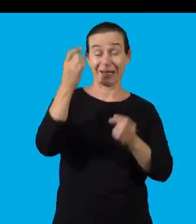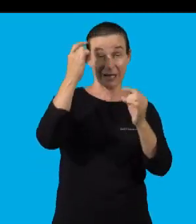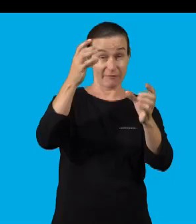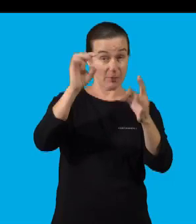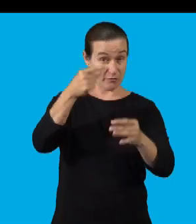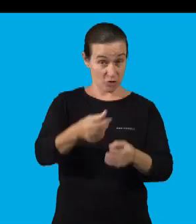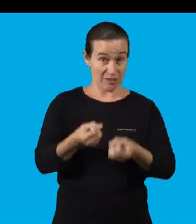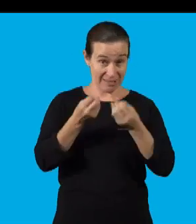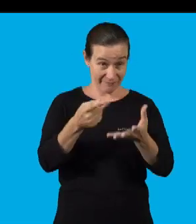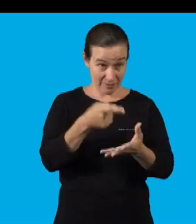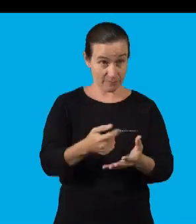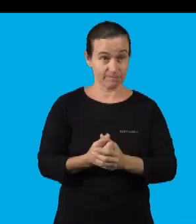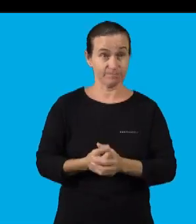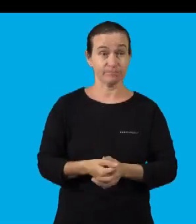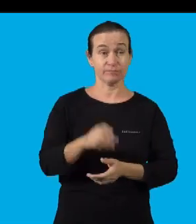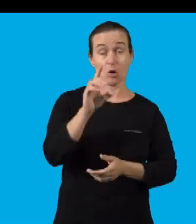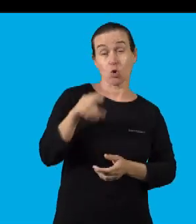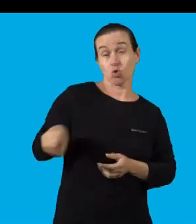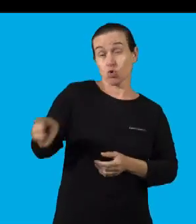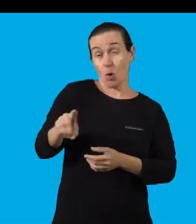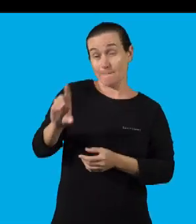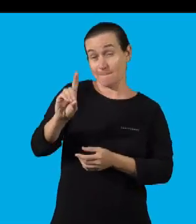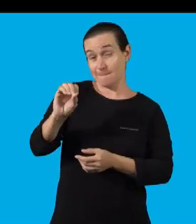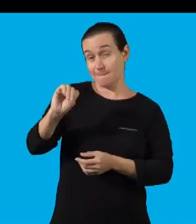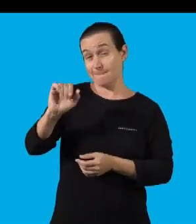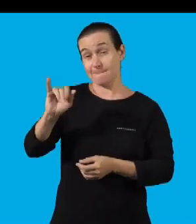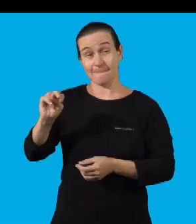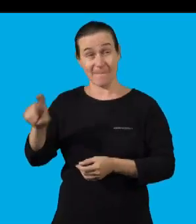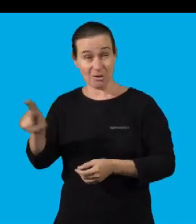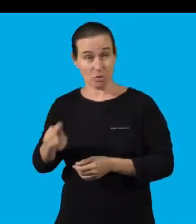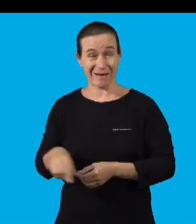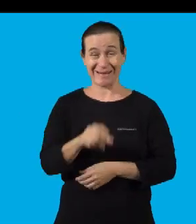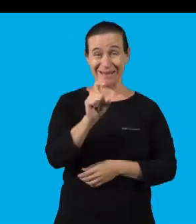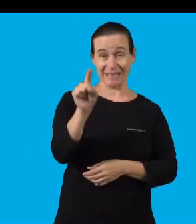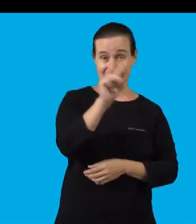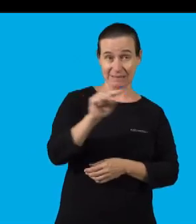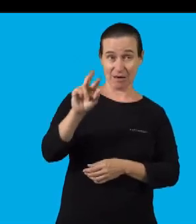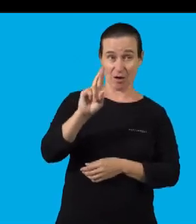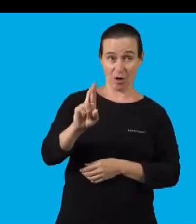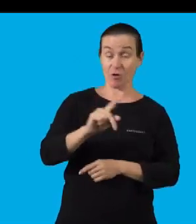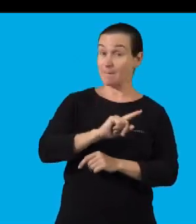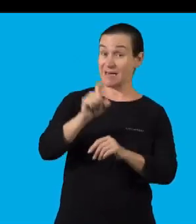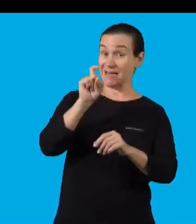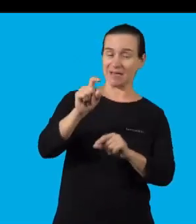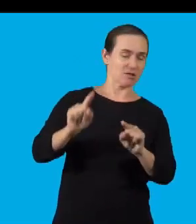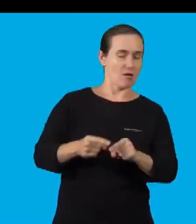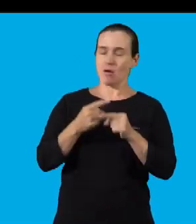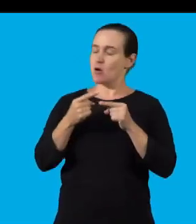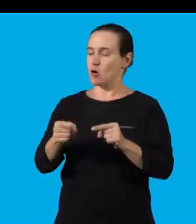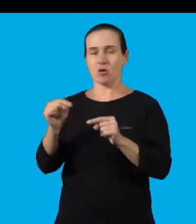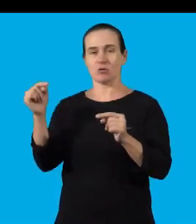following information of G is given. It says there that the domain is x is an element of R, but x cannot